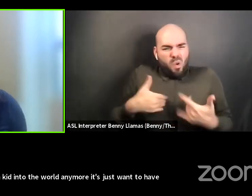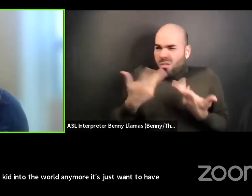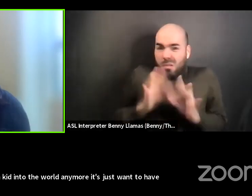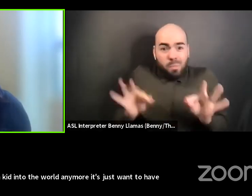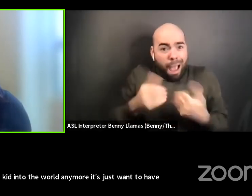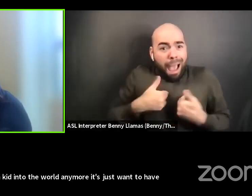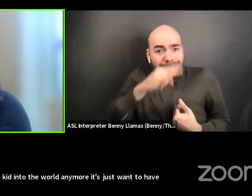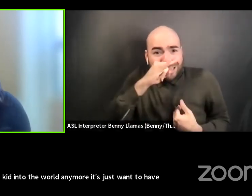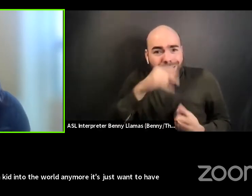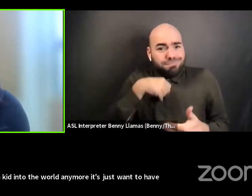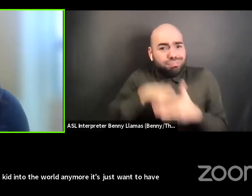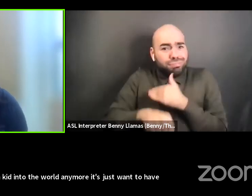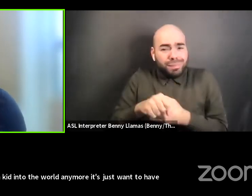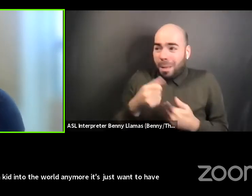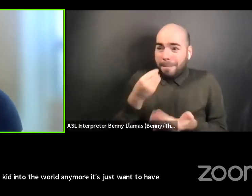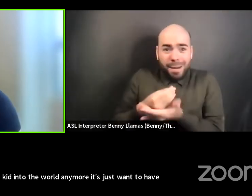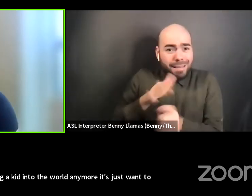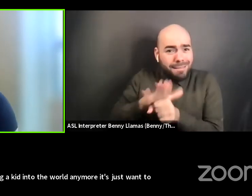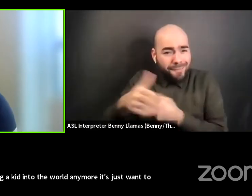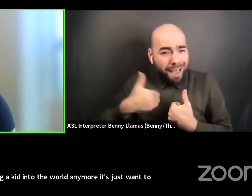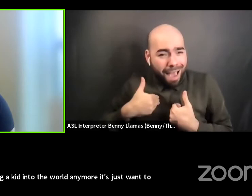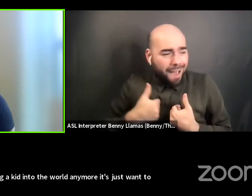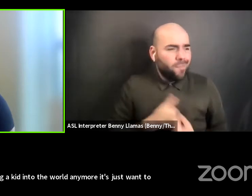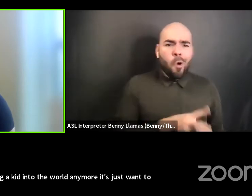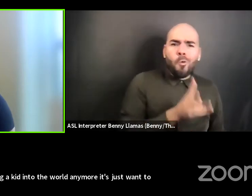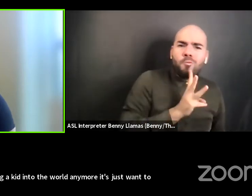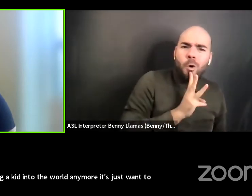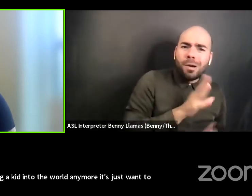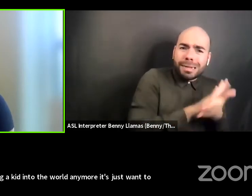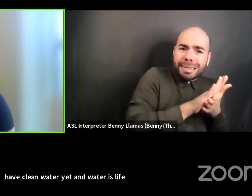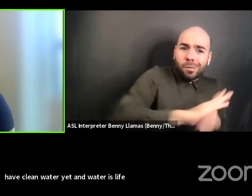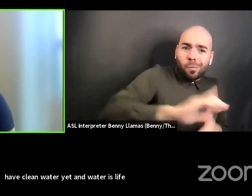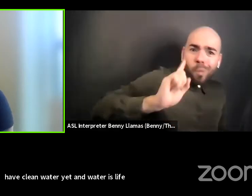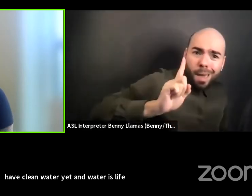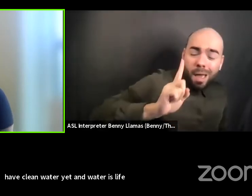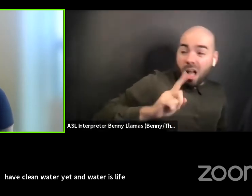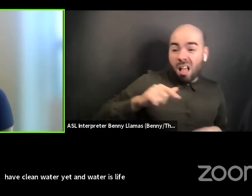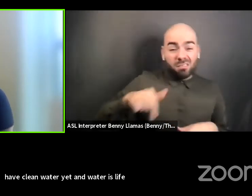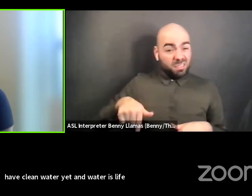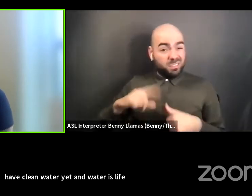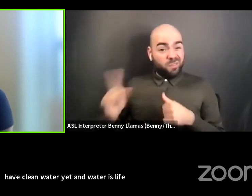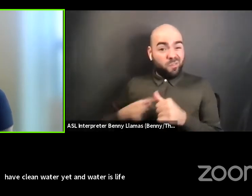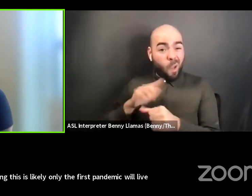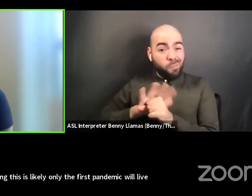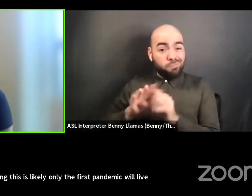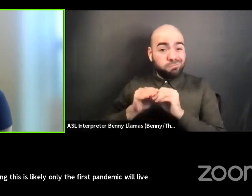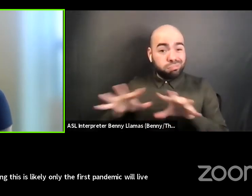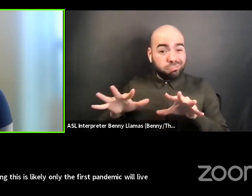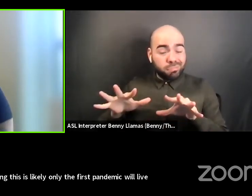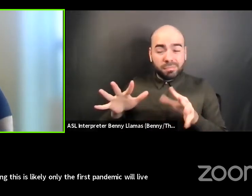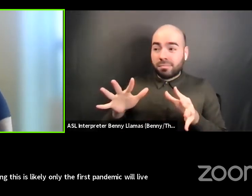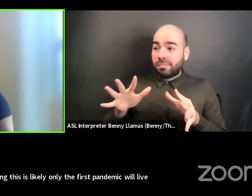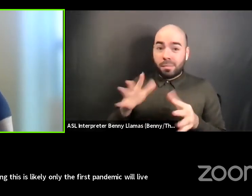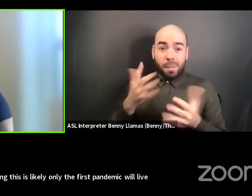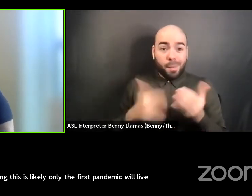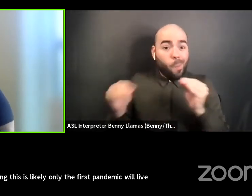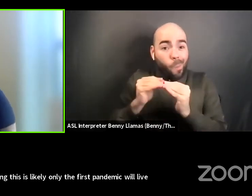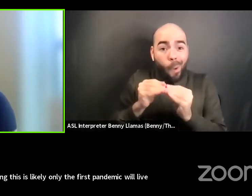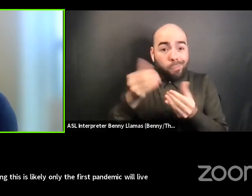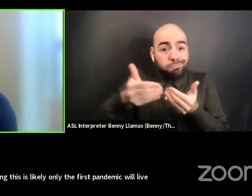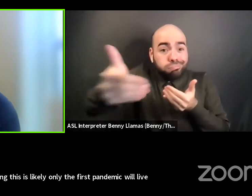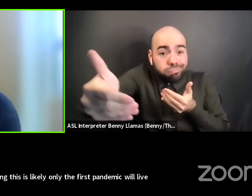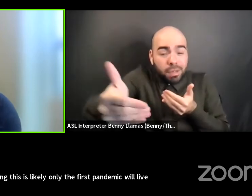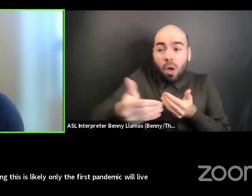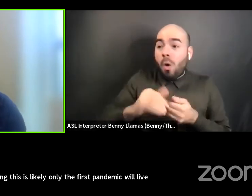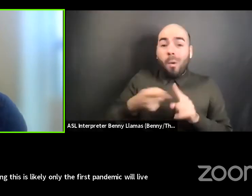water yet? And water is life. Knowing this is likely only the first pandemic we'll live through because who knows what emerges when the ice melts. So how many more